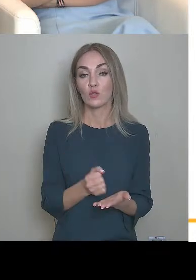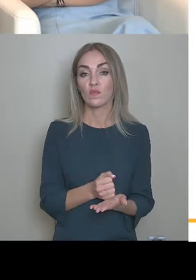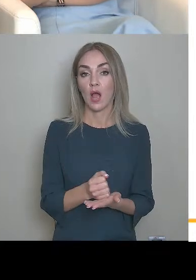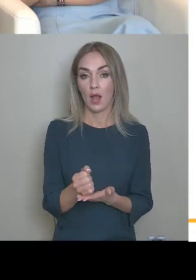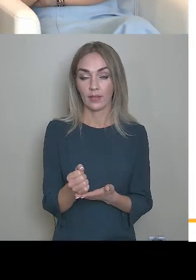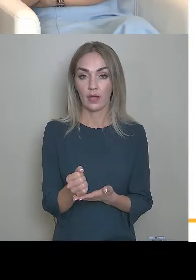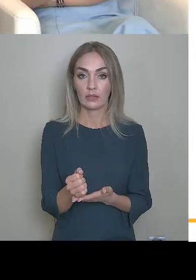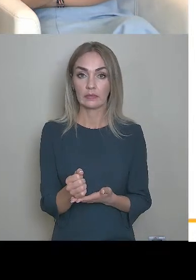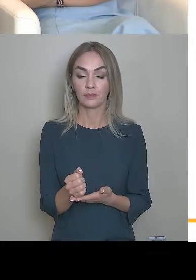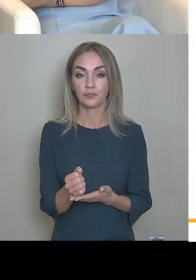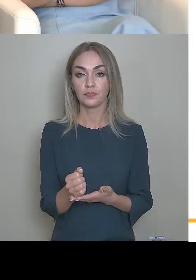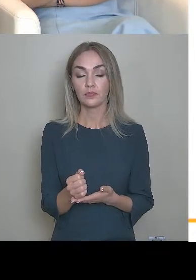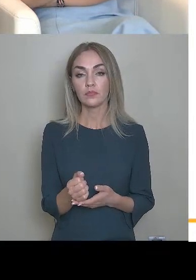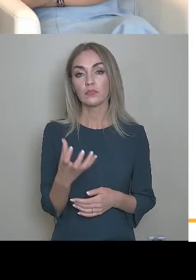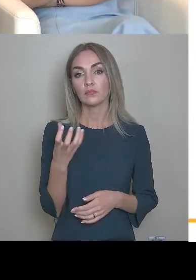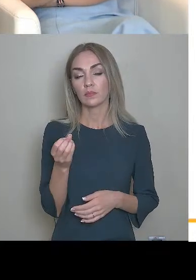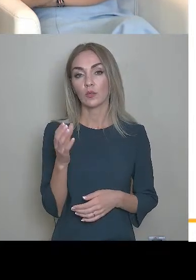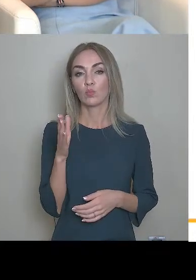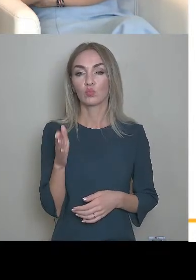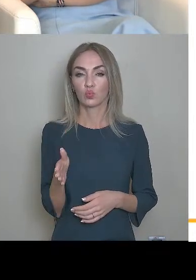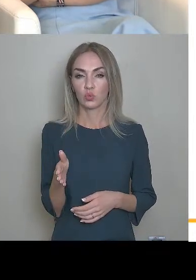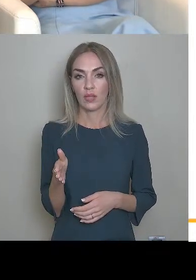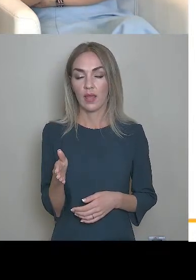documentation. As for the nomination,